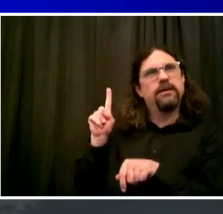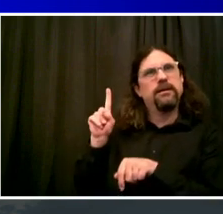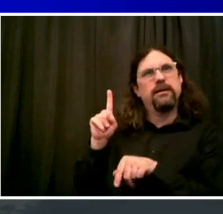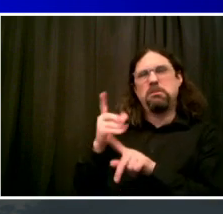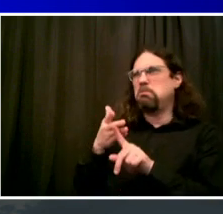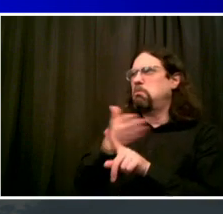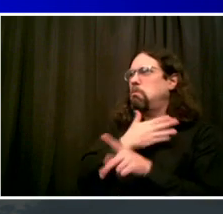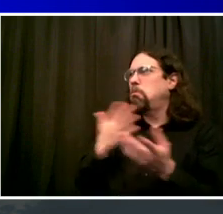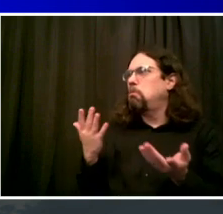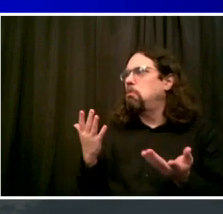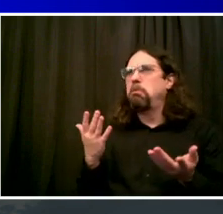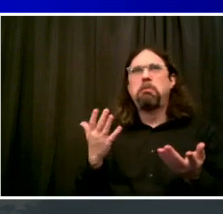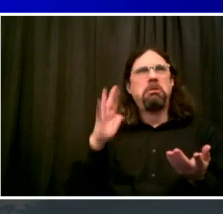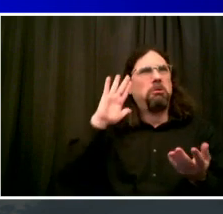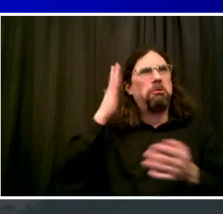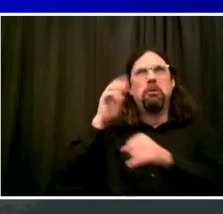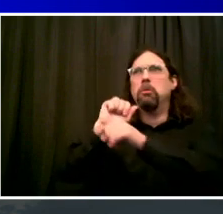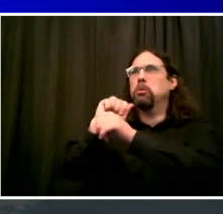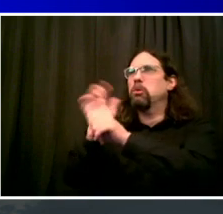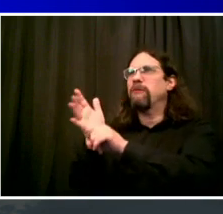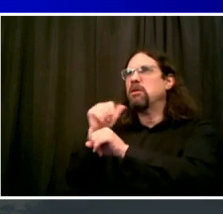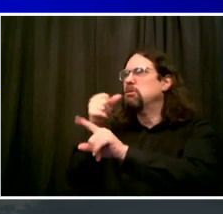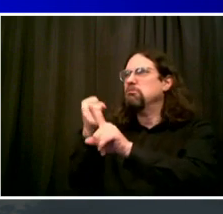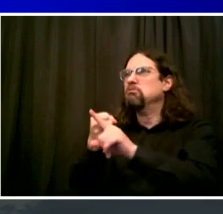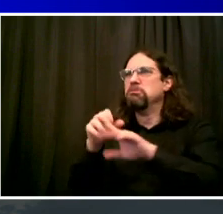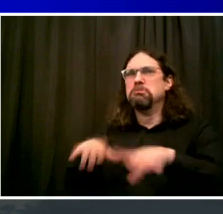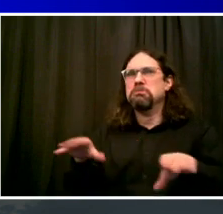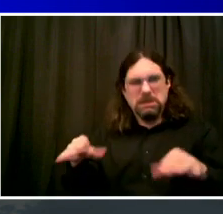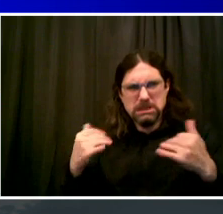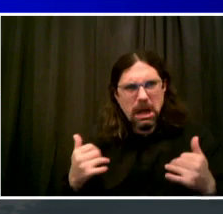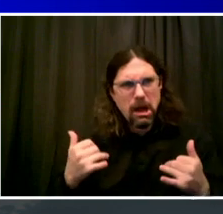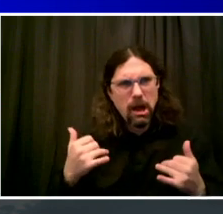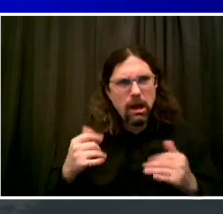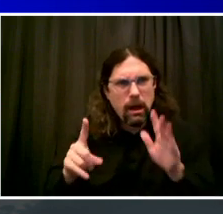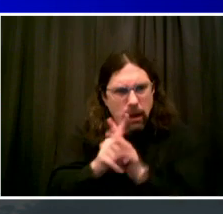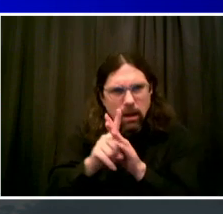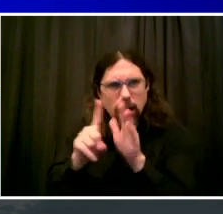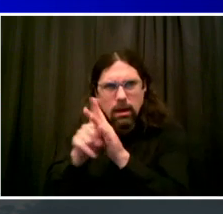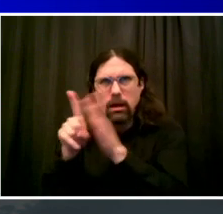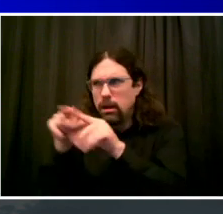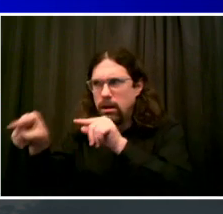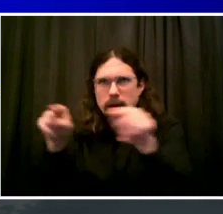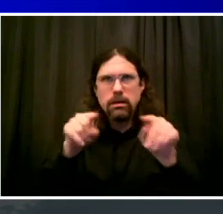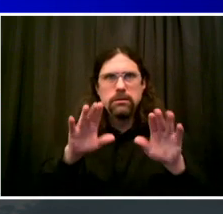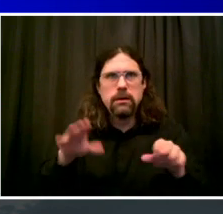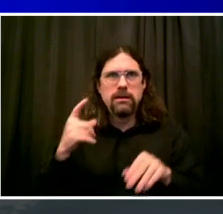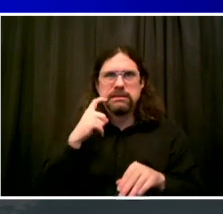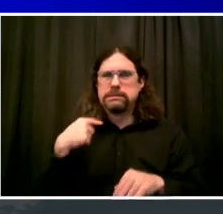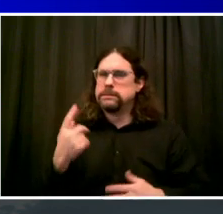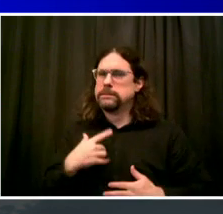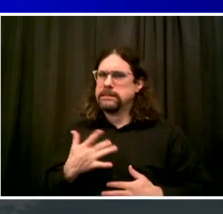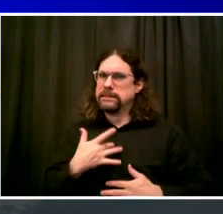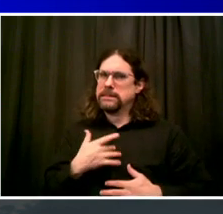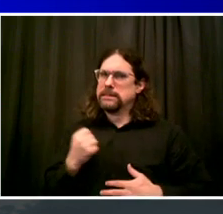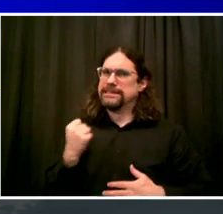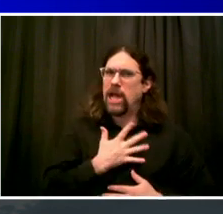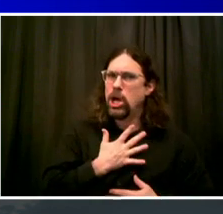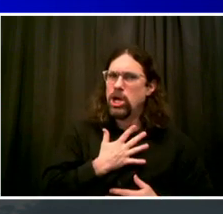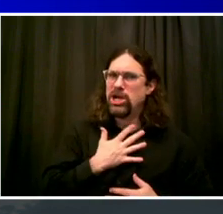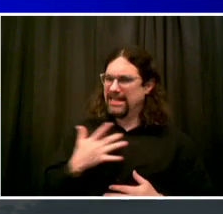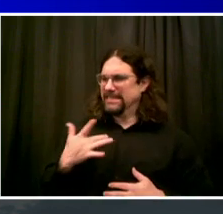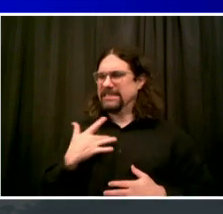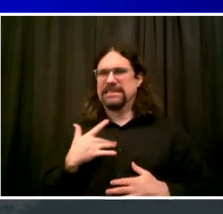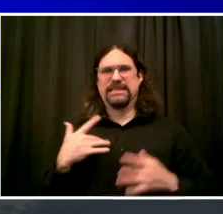suddenly, we're seeing something that's very troubling. And we're combining the efforts of healthcare professionals all over New York City